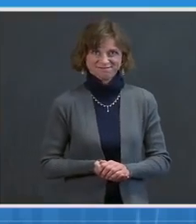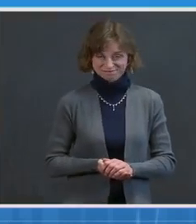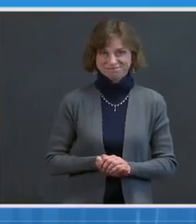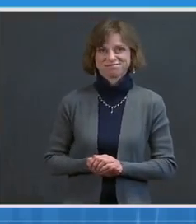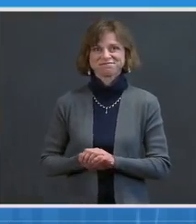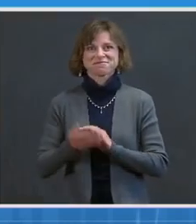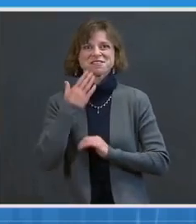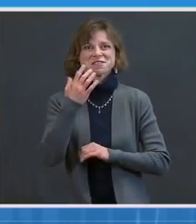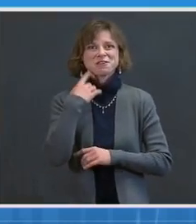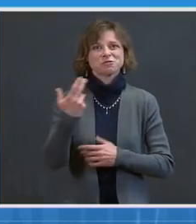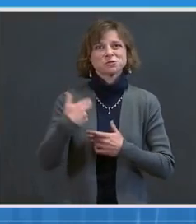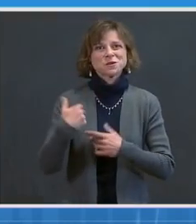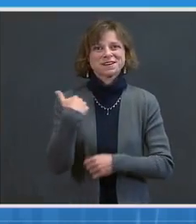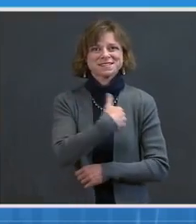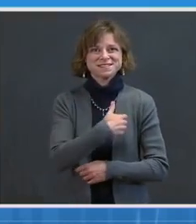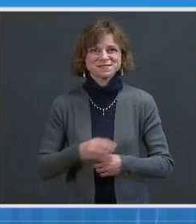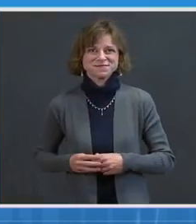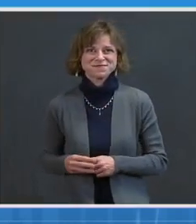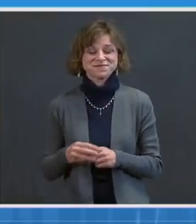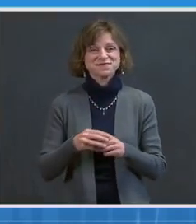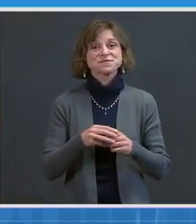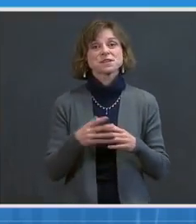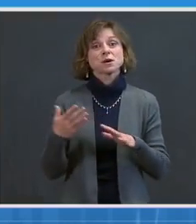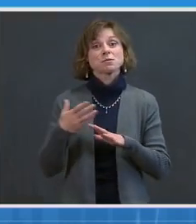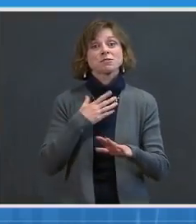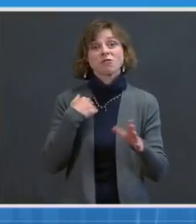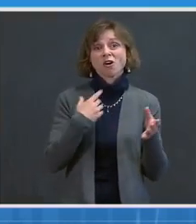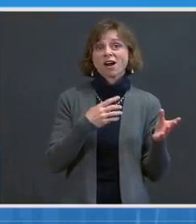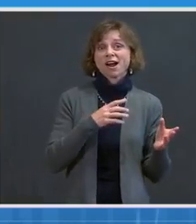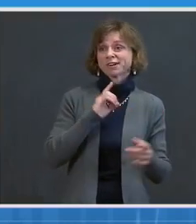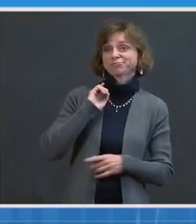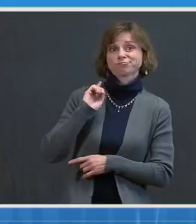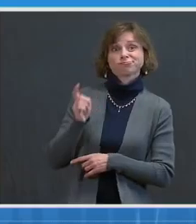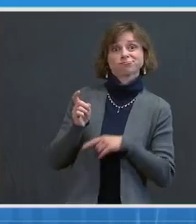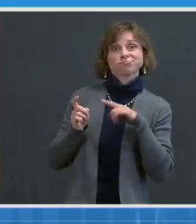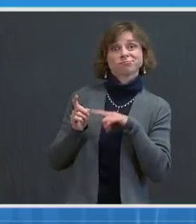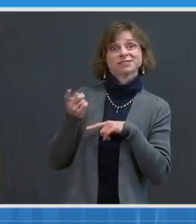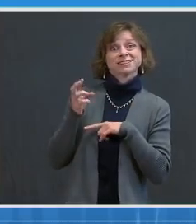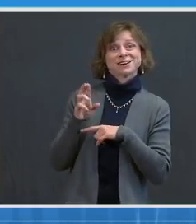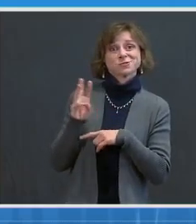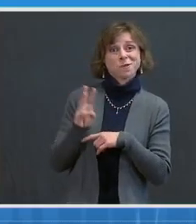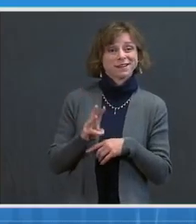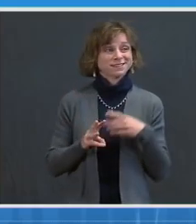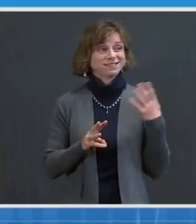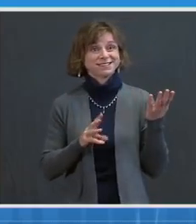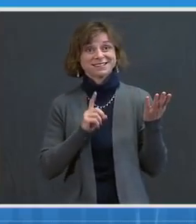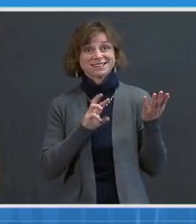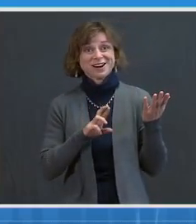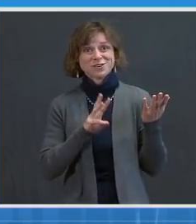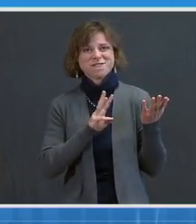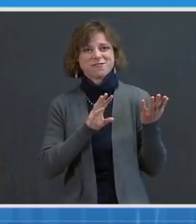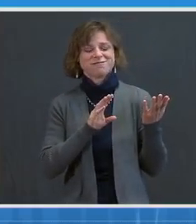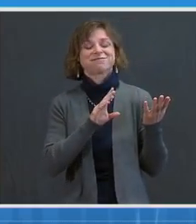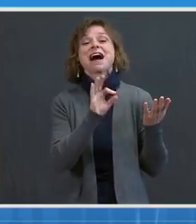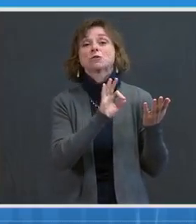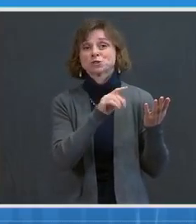Thank you for joining us. Before I turn to Dr. Walensky and Dr. Fauci, I want to give a quick update.